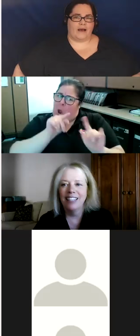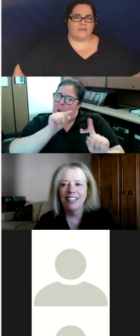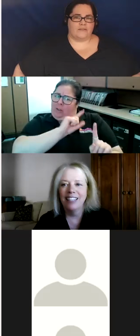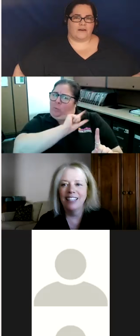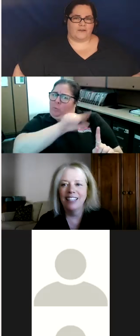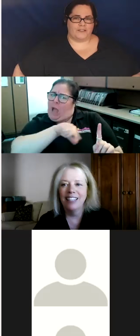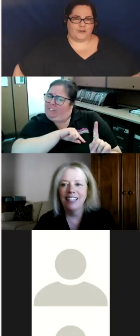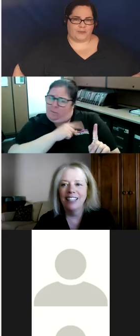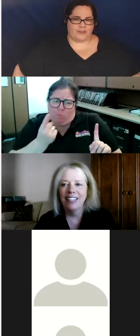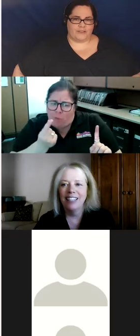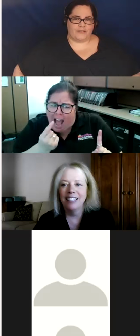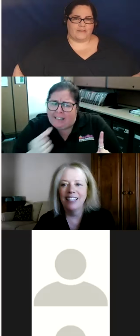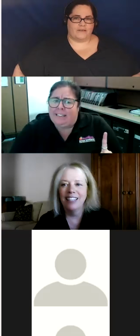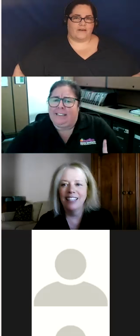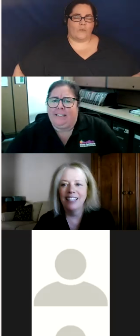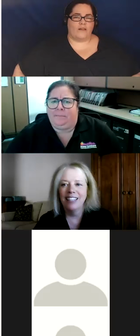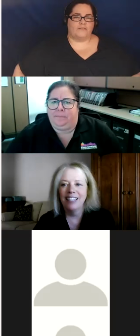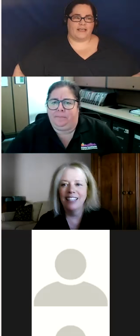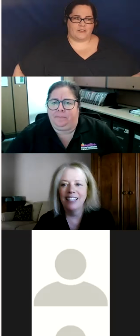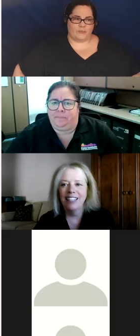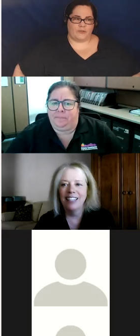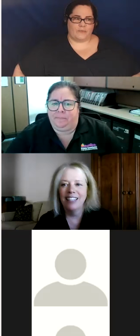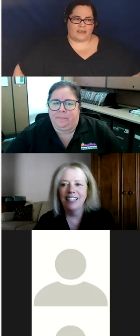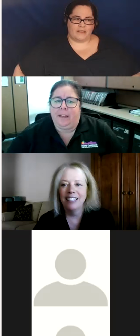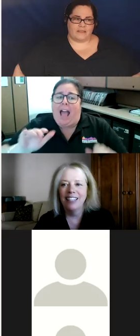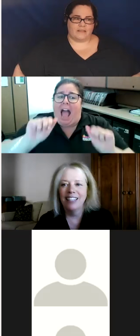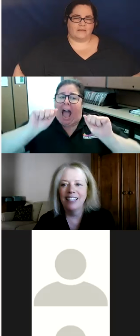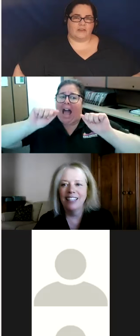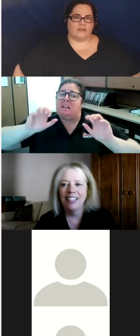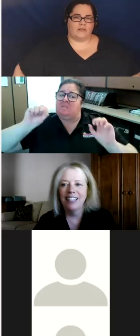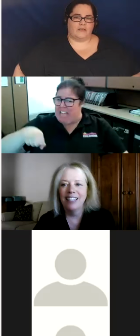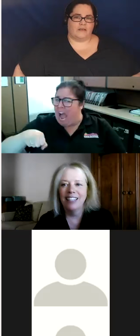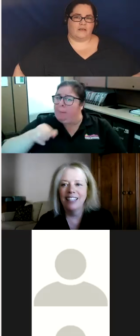And now covering interpreters. Qualified interpreter means